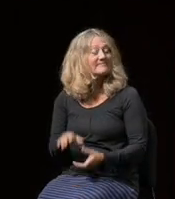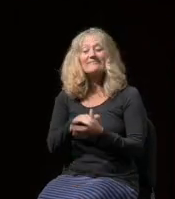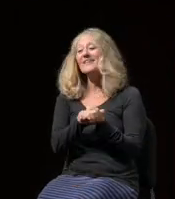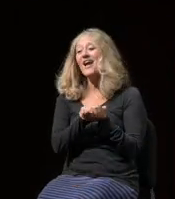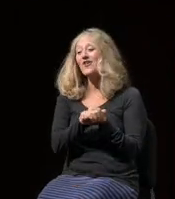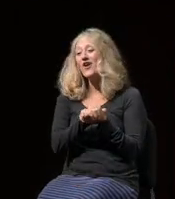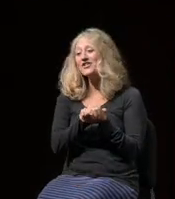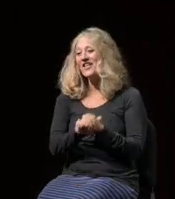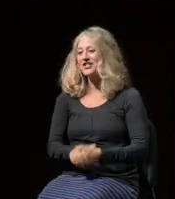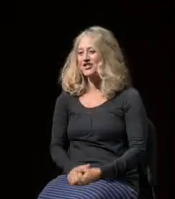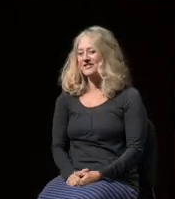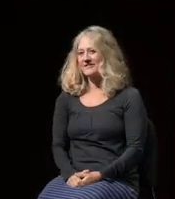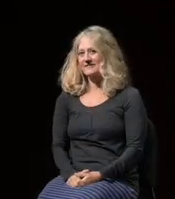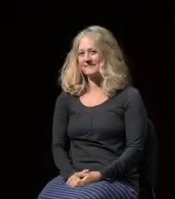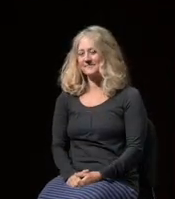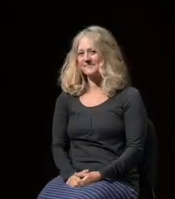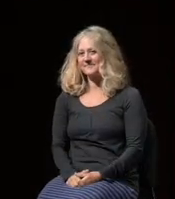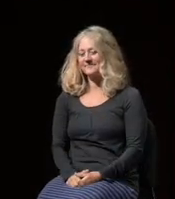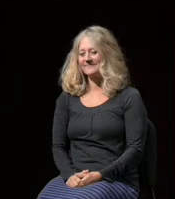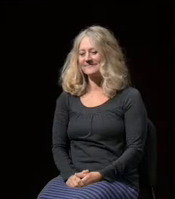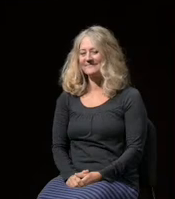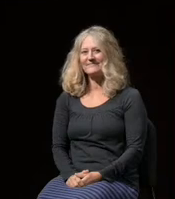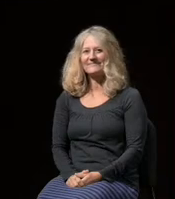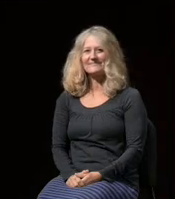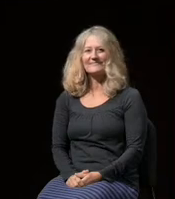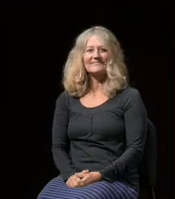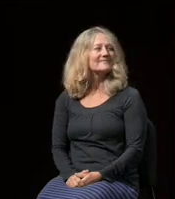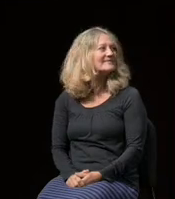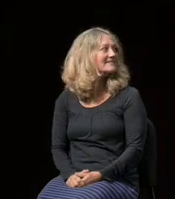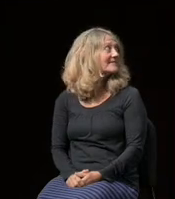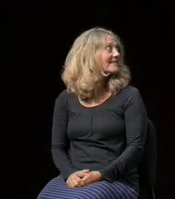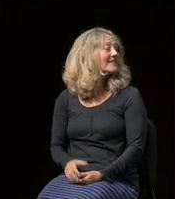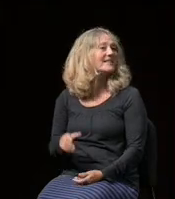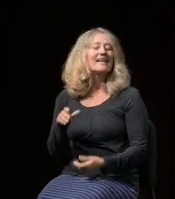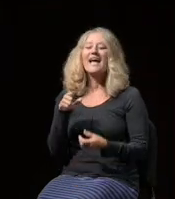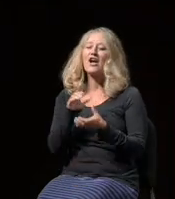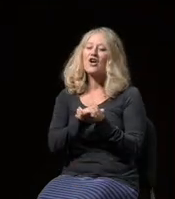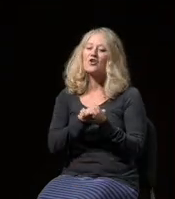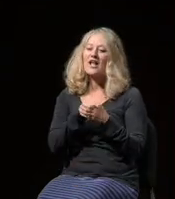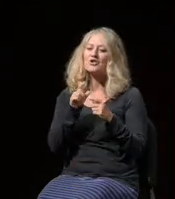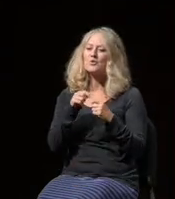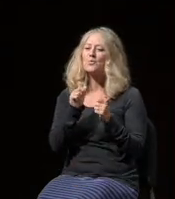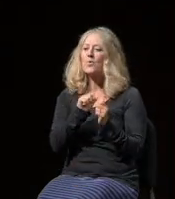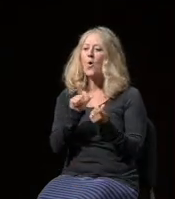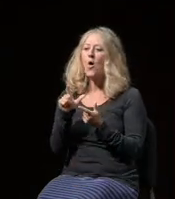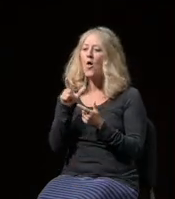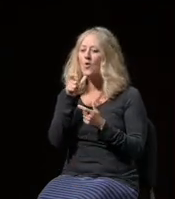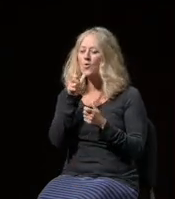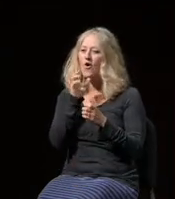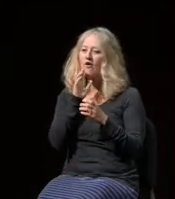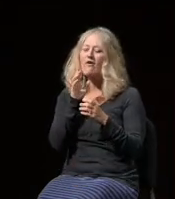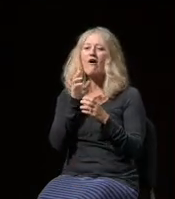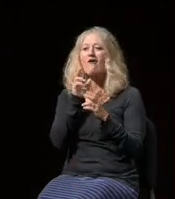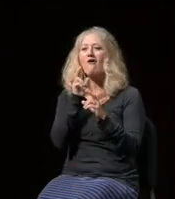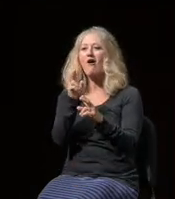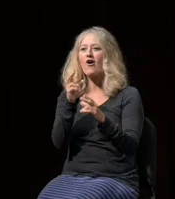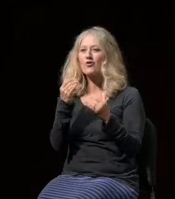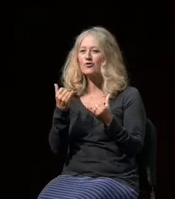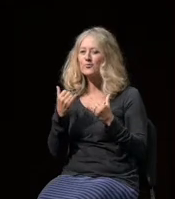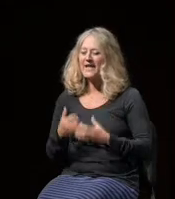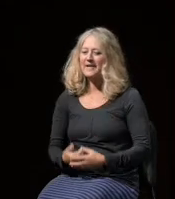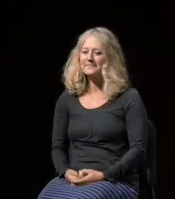Congratulations, Kelly. Please join me in congratulating once again all of those honored today.